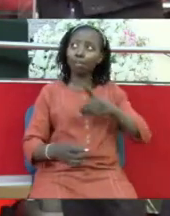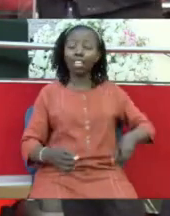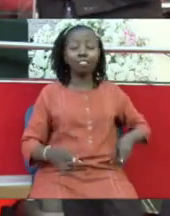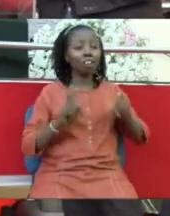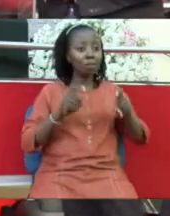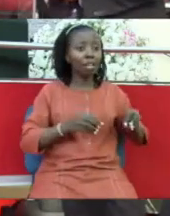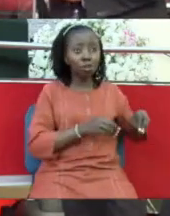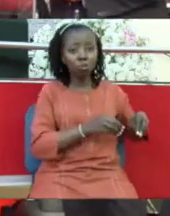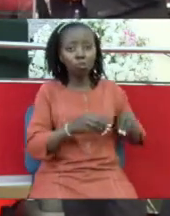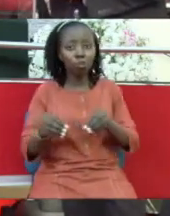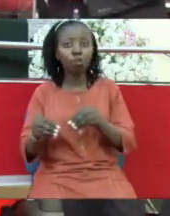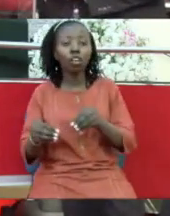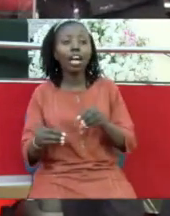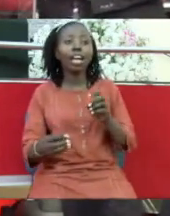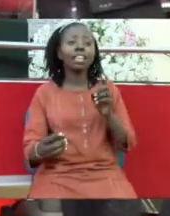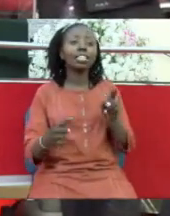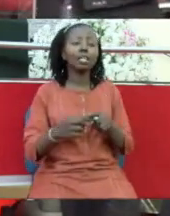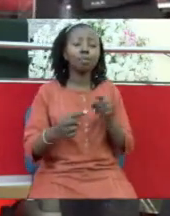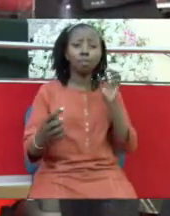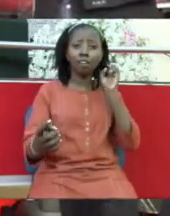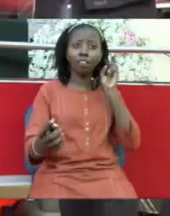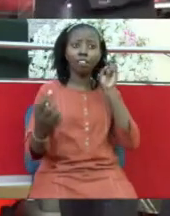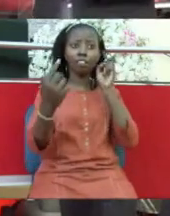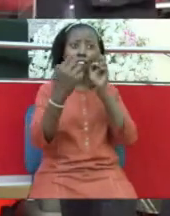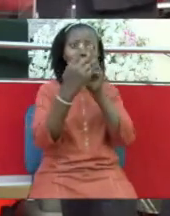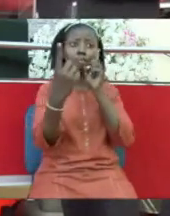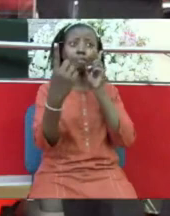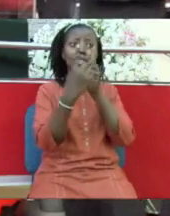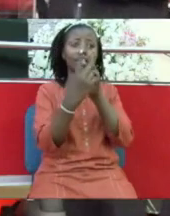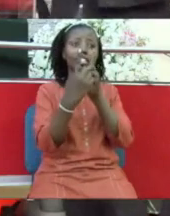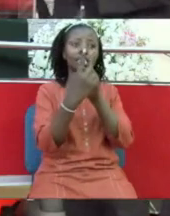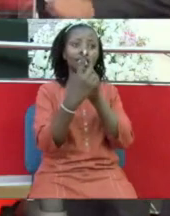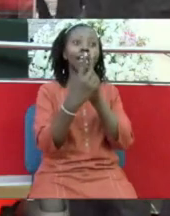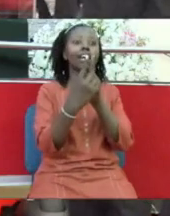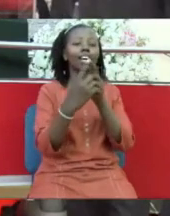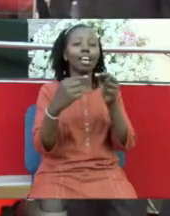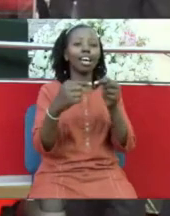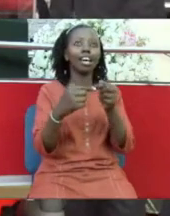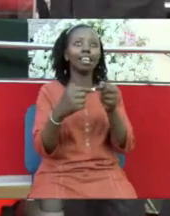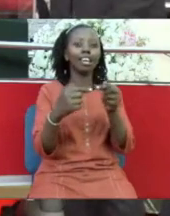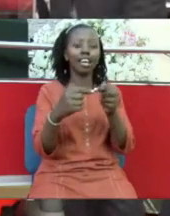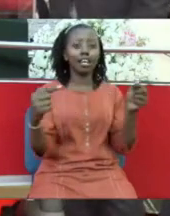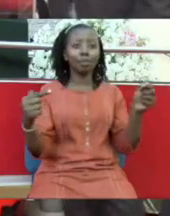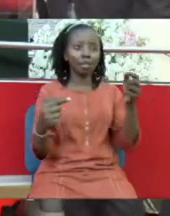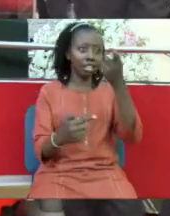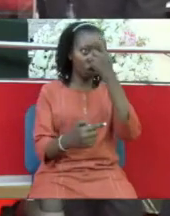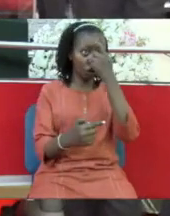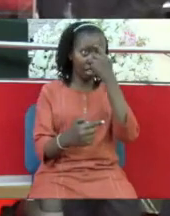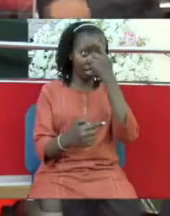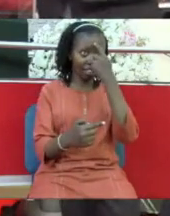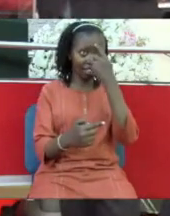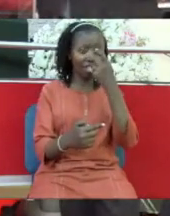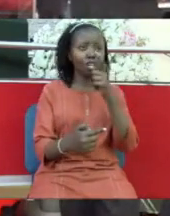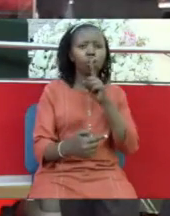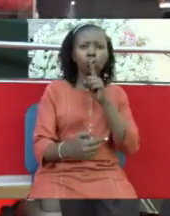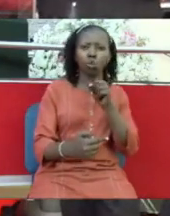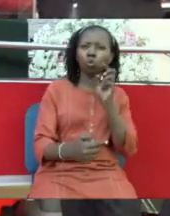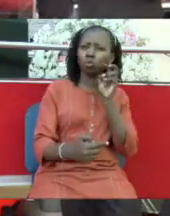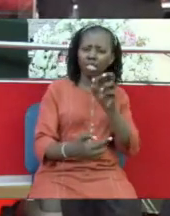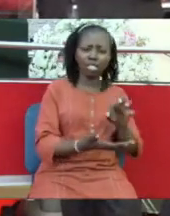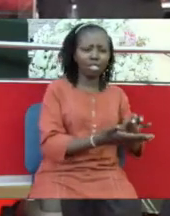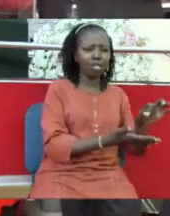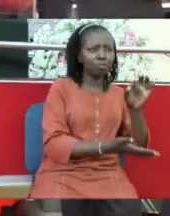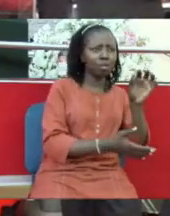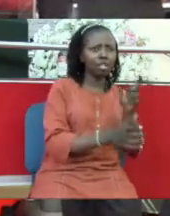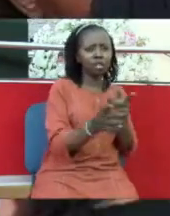He had to use something physical as a point of contact. So we see in spiritual warfare, there is a